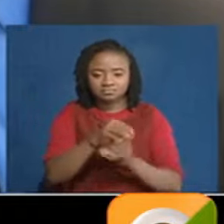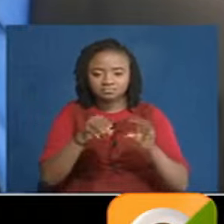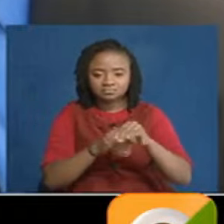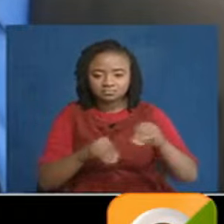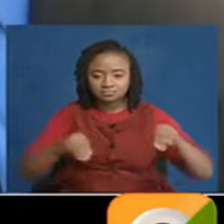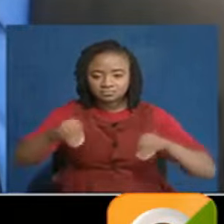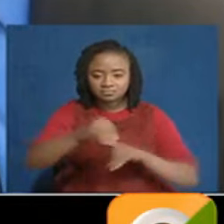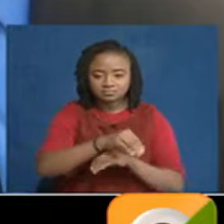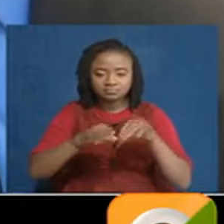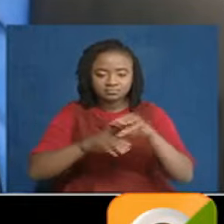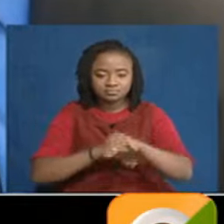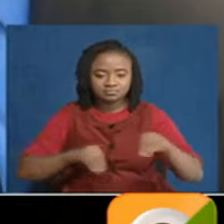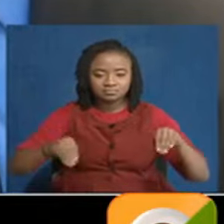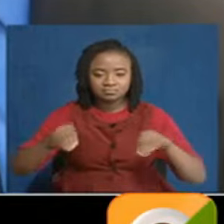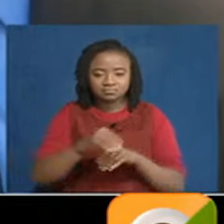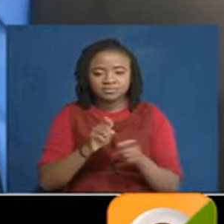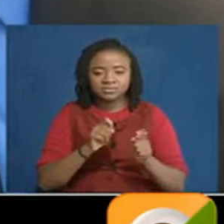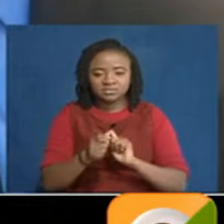proposal?